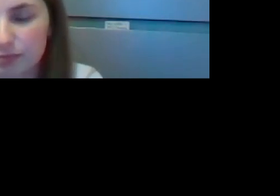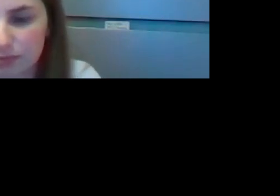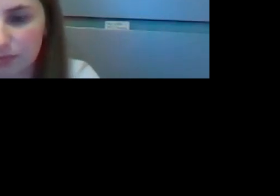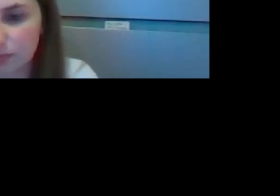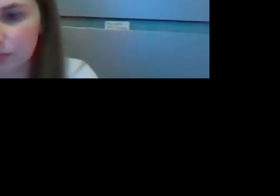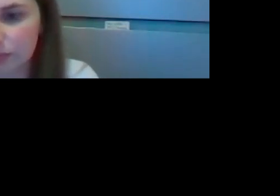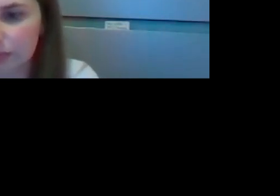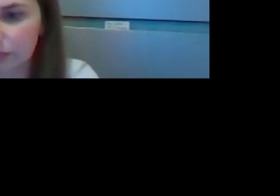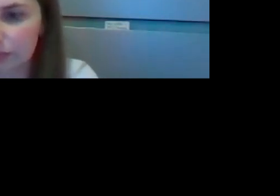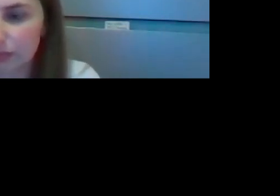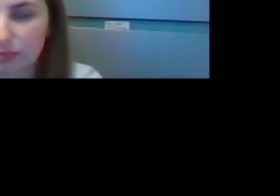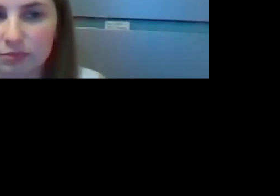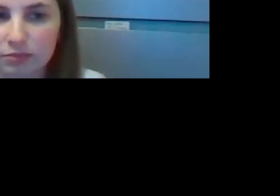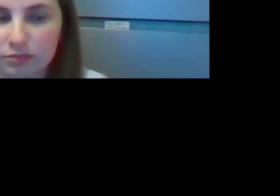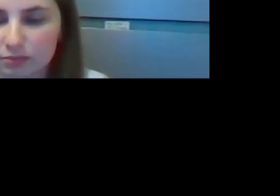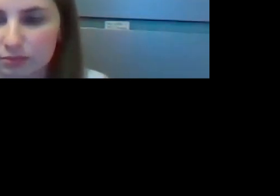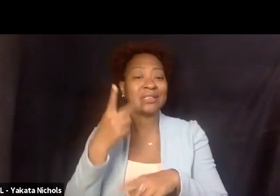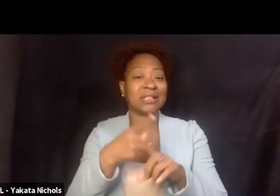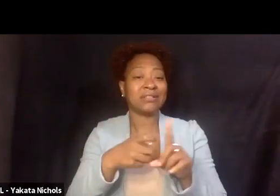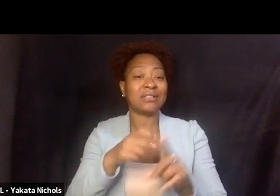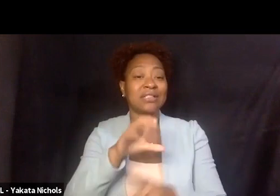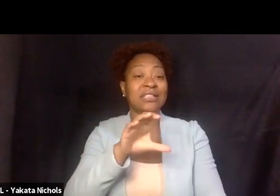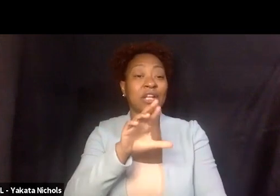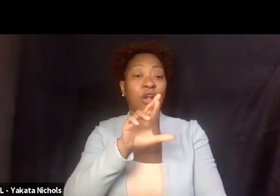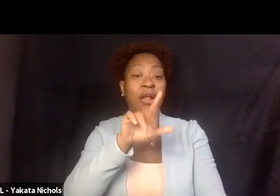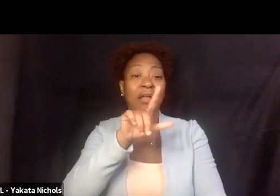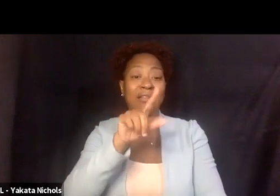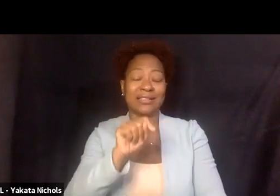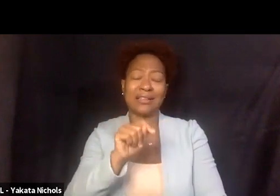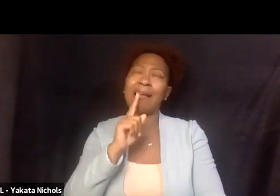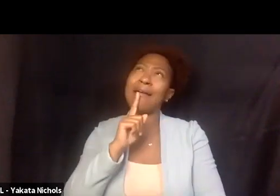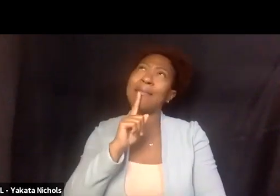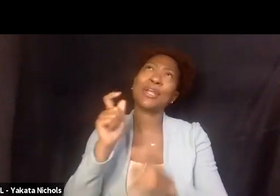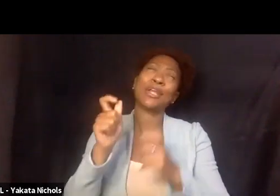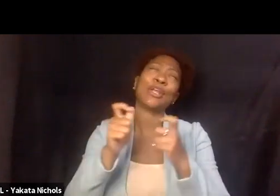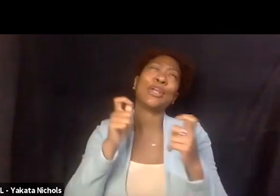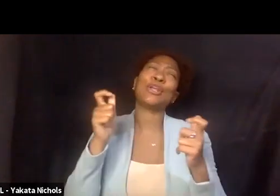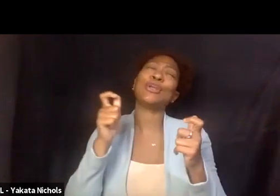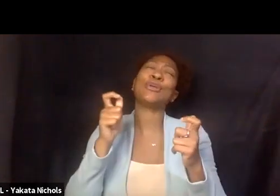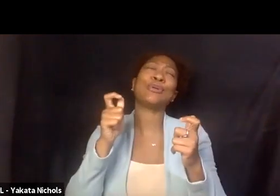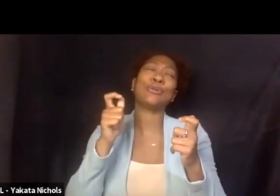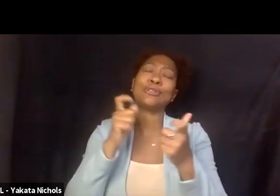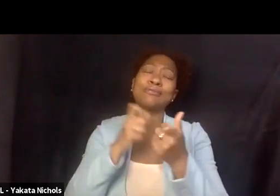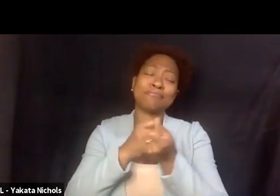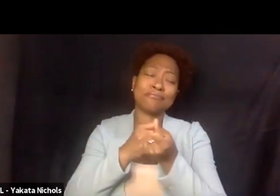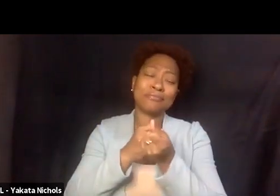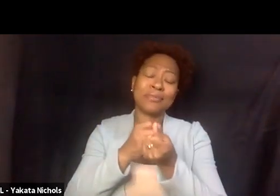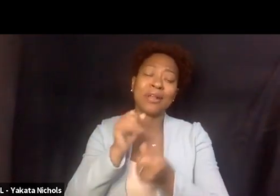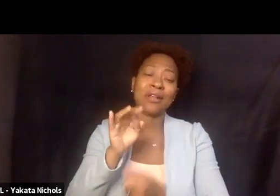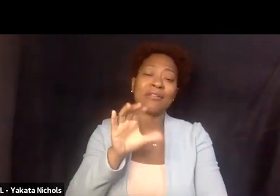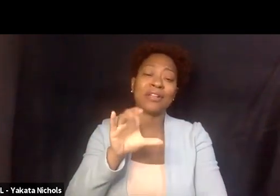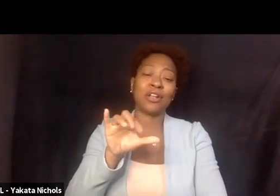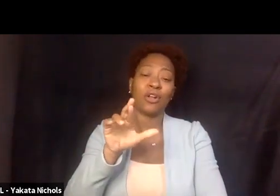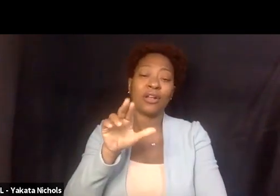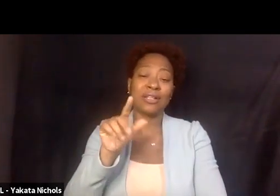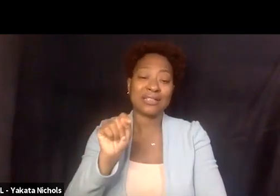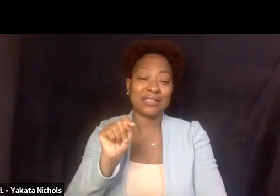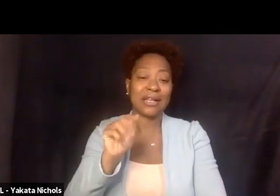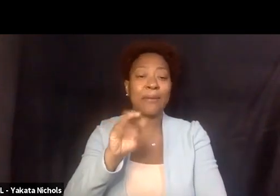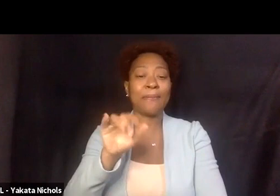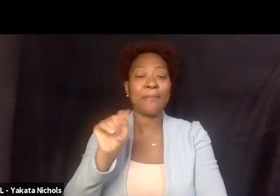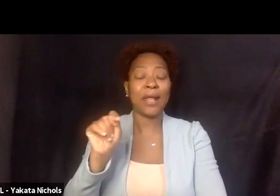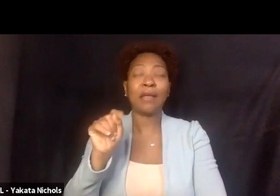here that you see now is from CRLT. I'm a huge fan of CRLT. And in fact, Matt Kaplan, who was one of the people who wrote